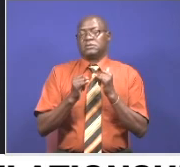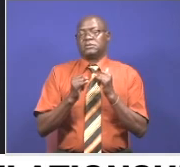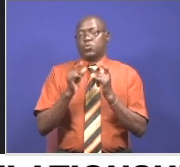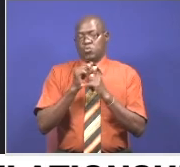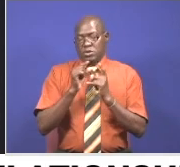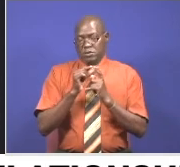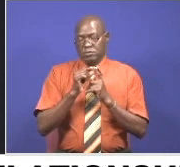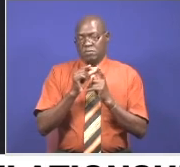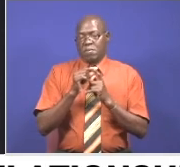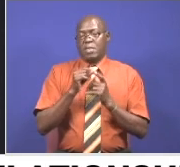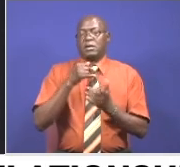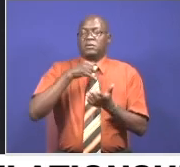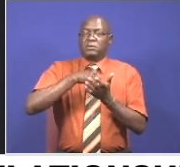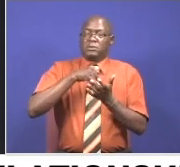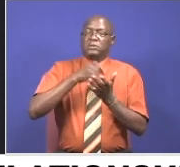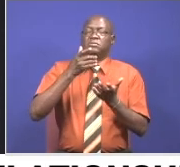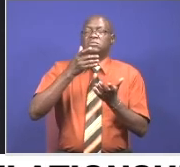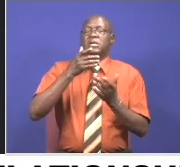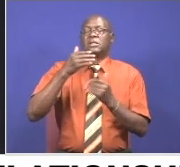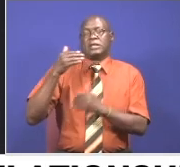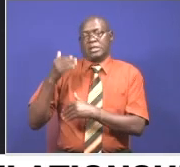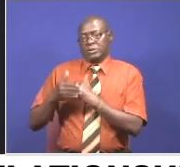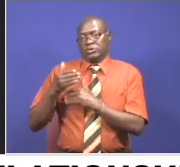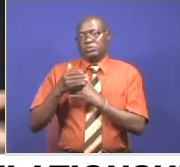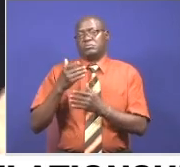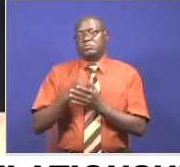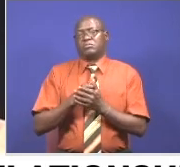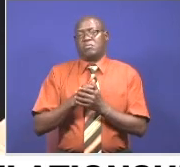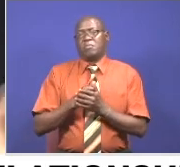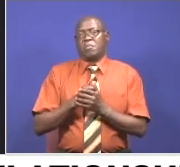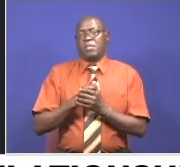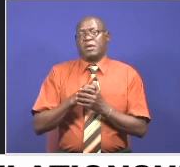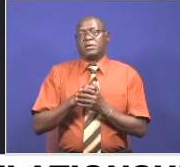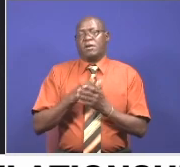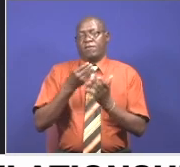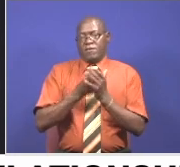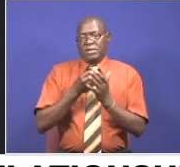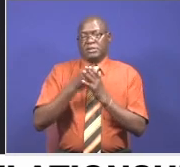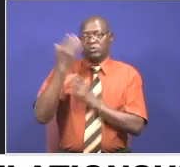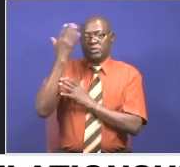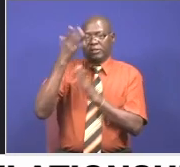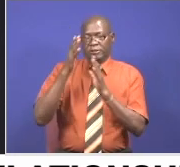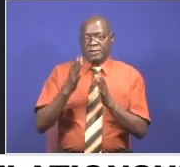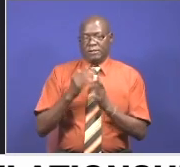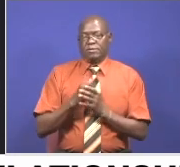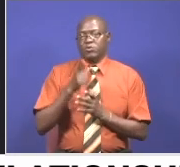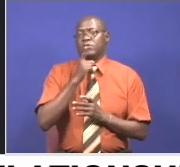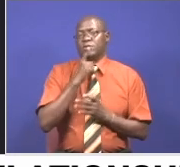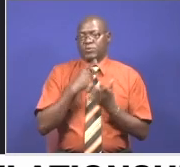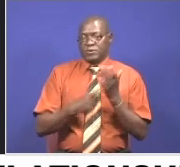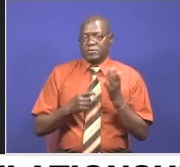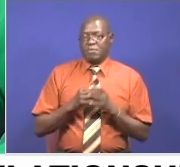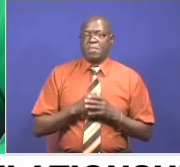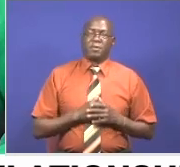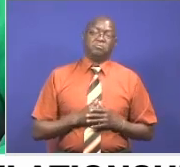finances, especially in relationships. Just give us your parting shot, especially as a financial lecturer. Okay. What would you say? Okay, I would